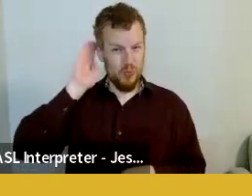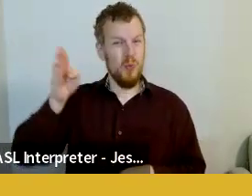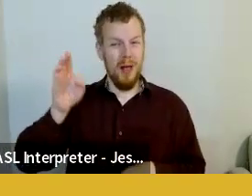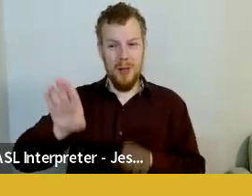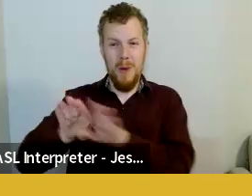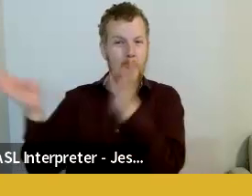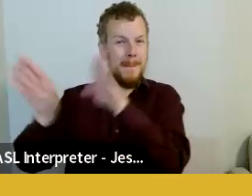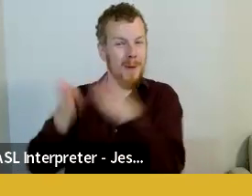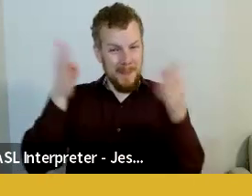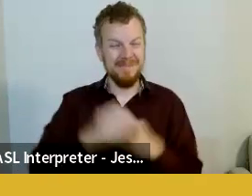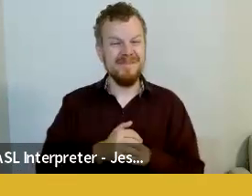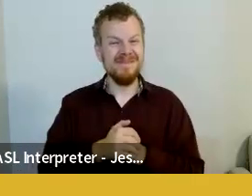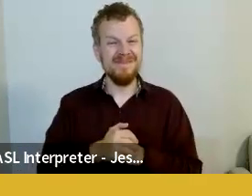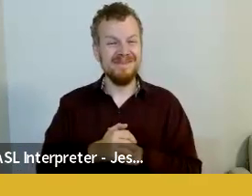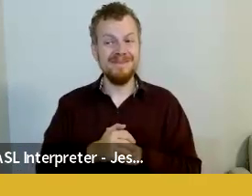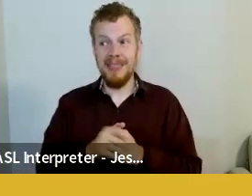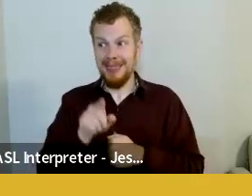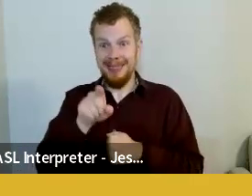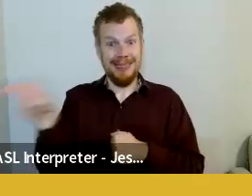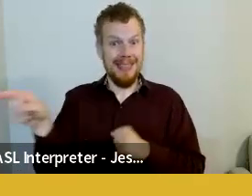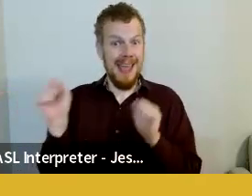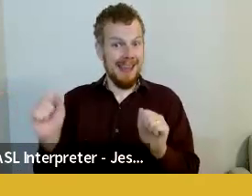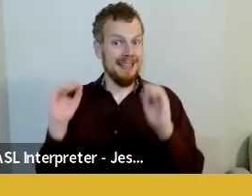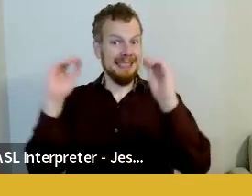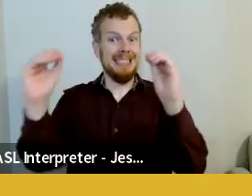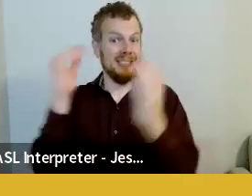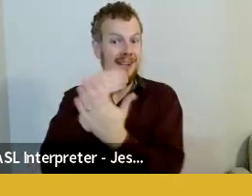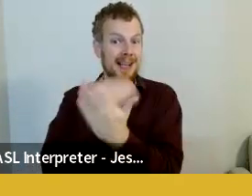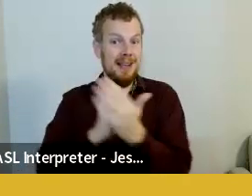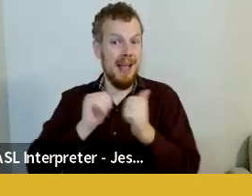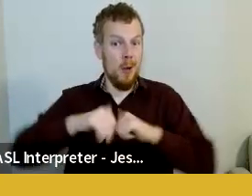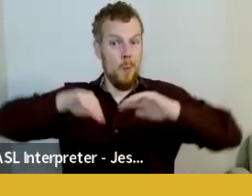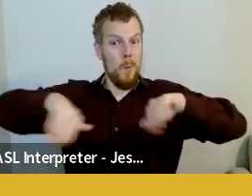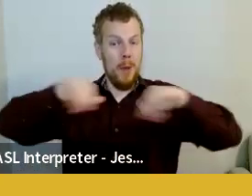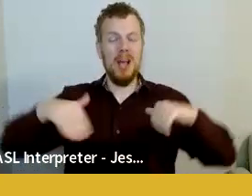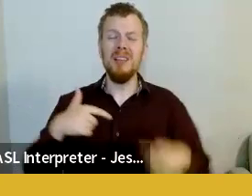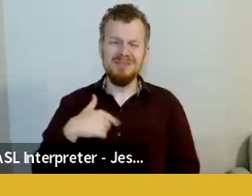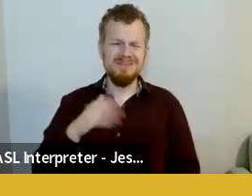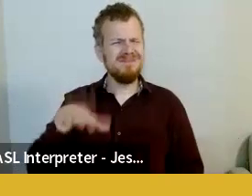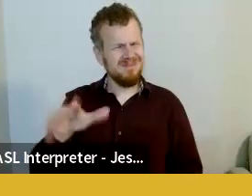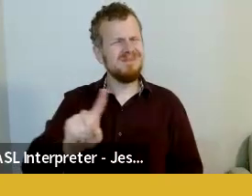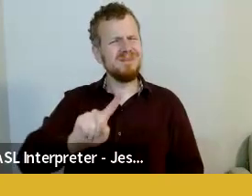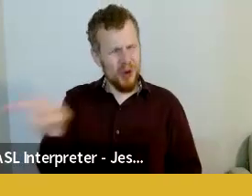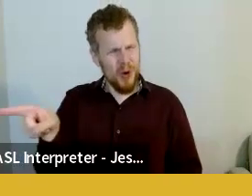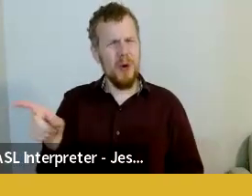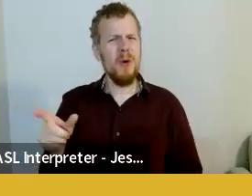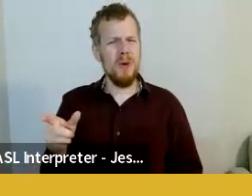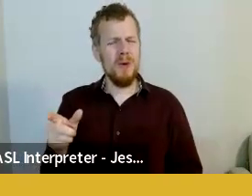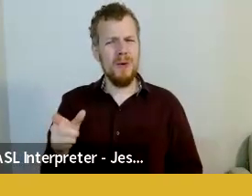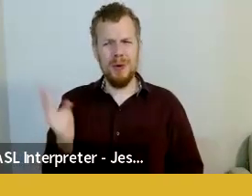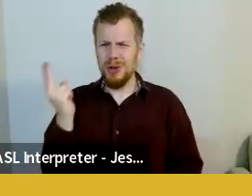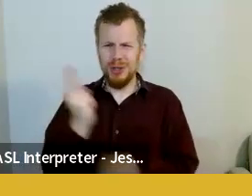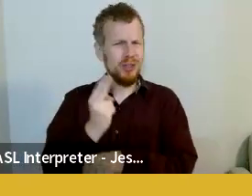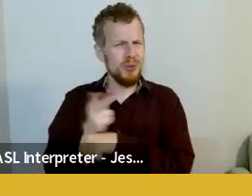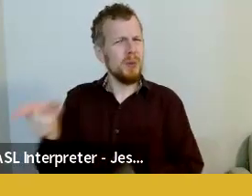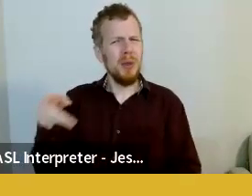and many of them do offer free swimming lessons. I do encourage individuals to essentially use these resources